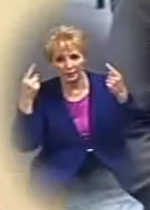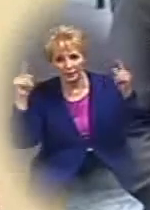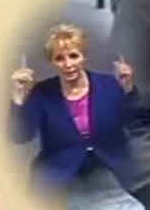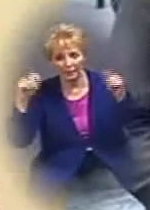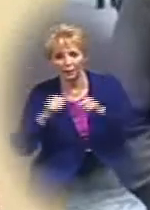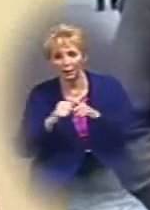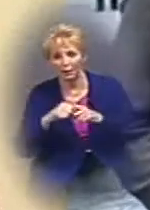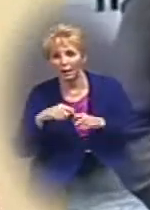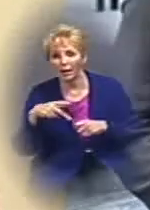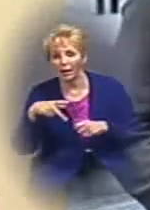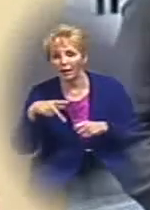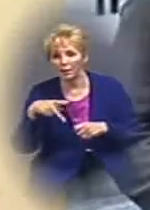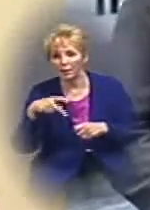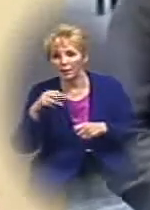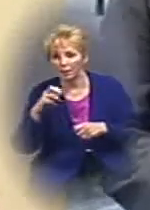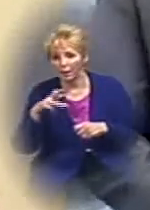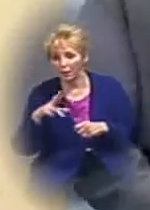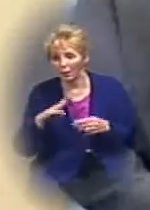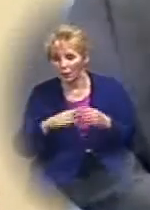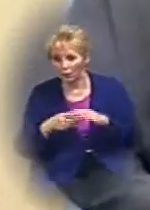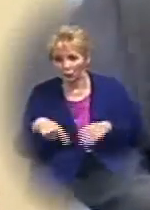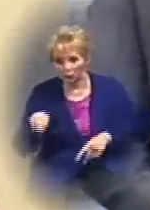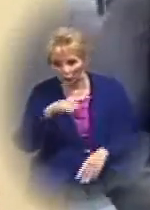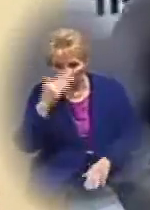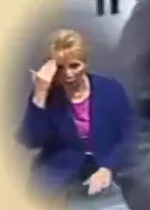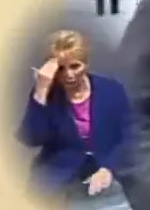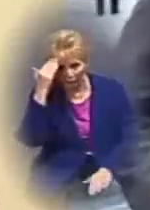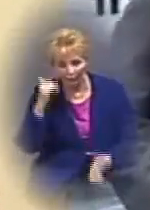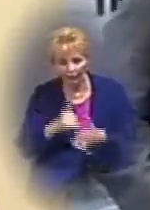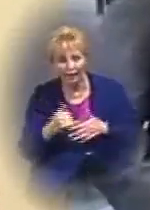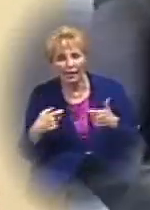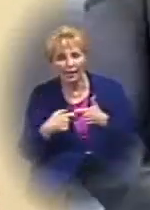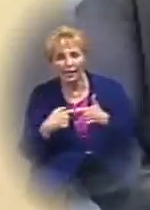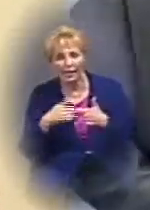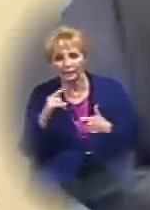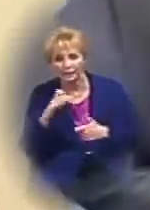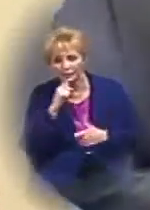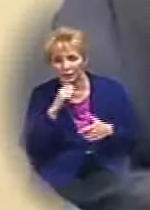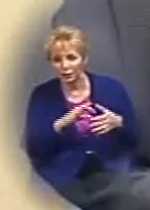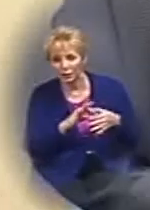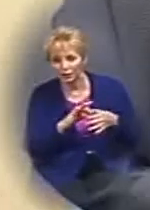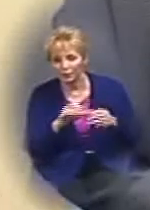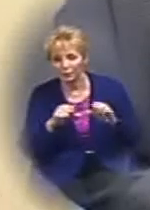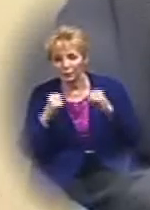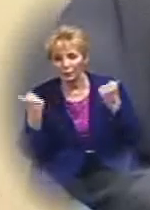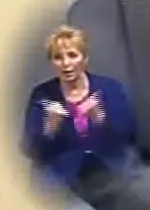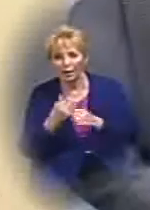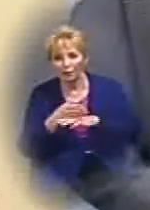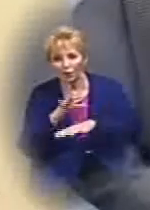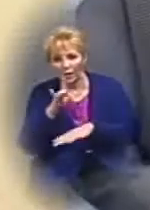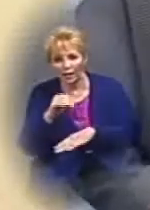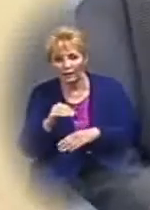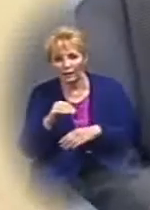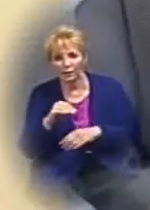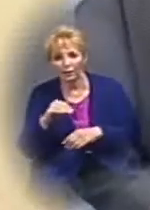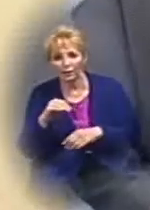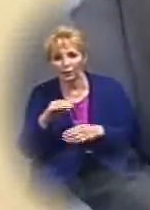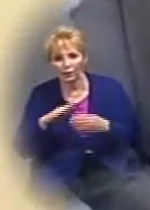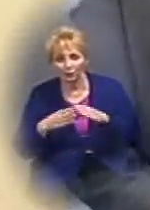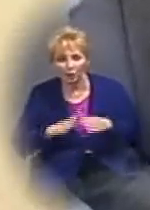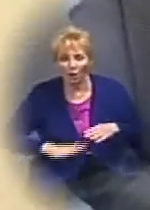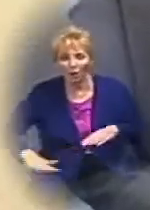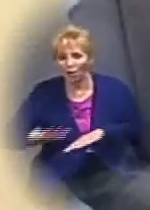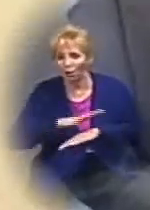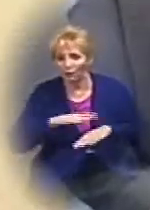public power community. And as you all are well aware, ElectriCities is an association of 80-plus public power communities across the